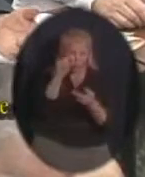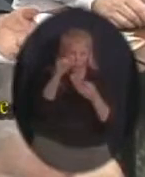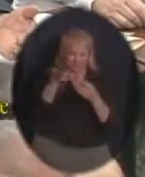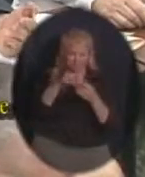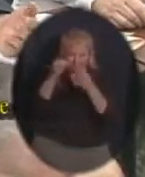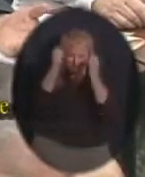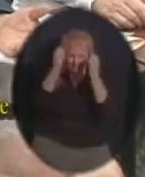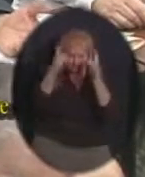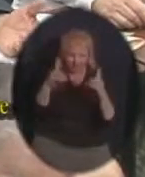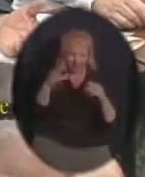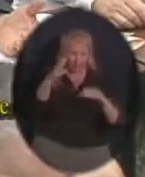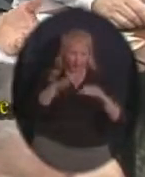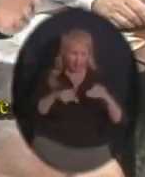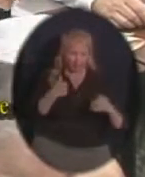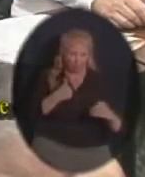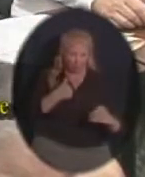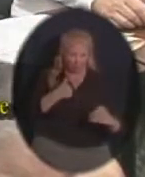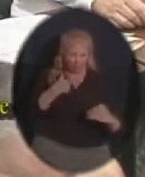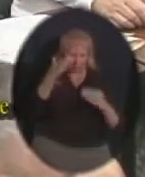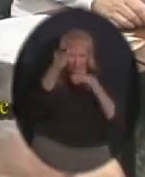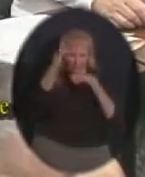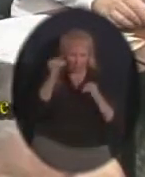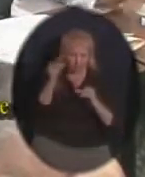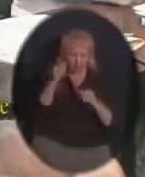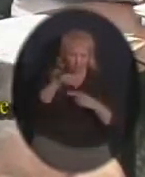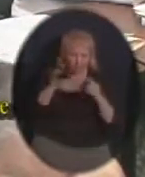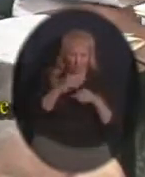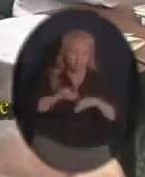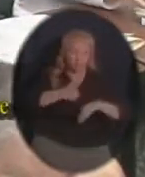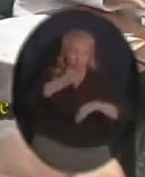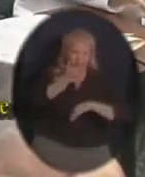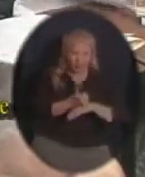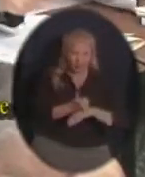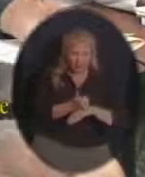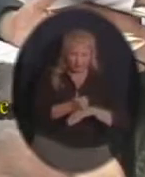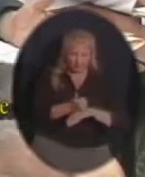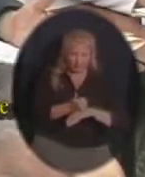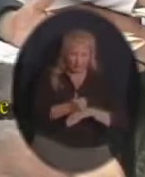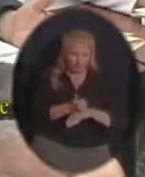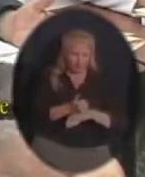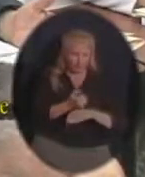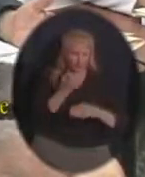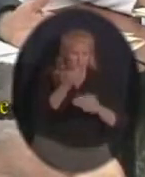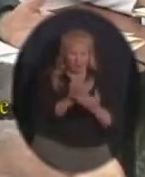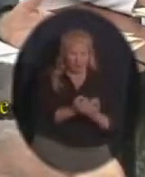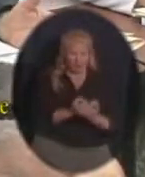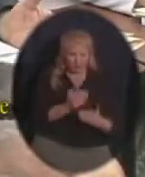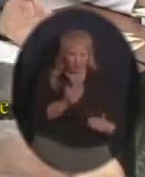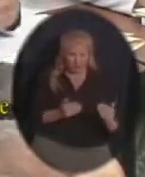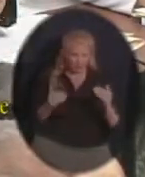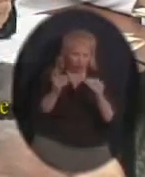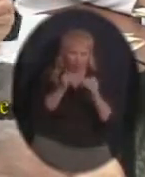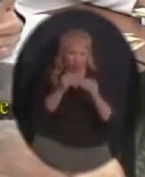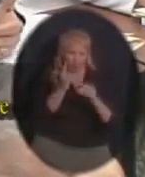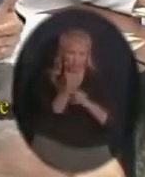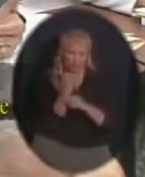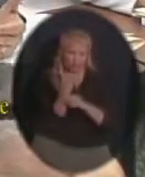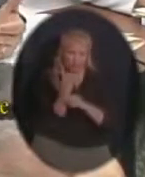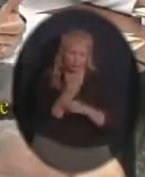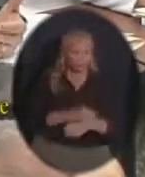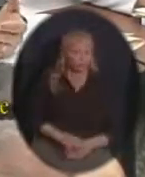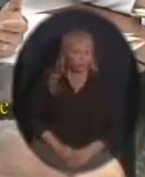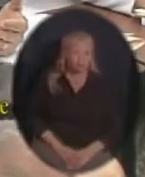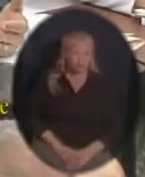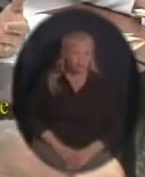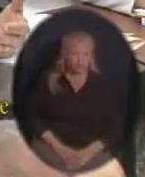education than they anticipated when they established the reimbursement level a year ago. And because of that,